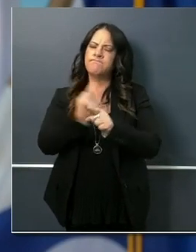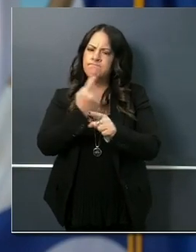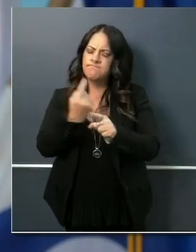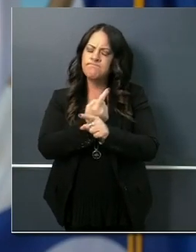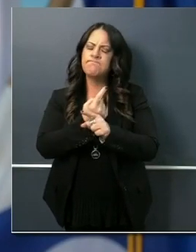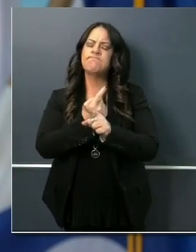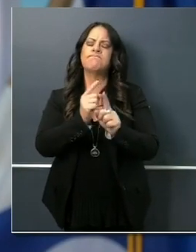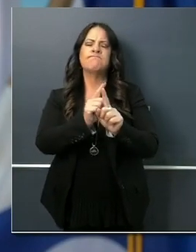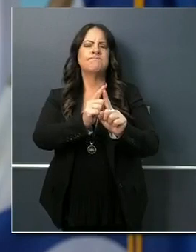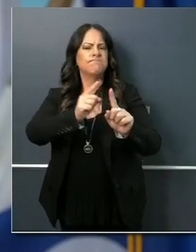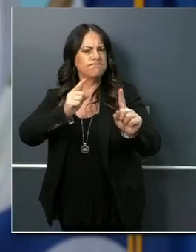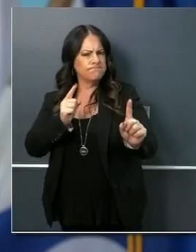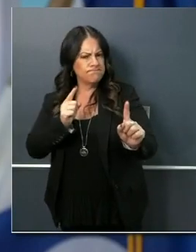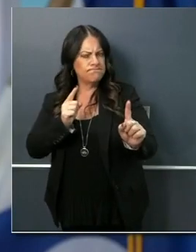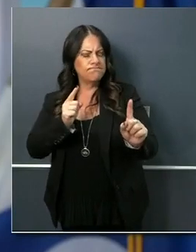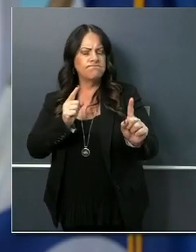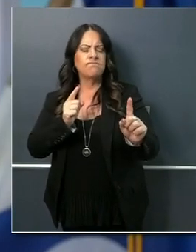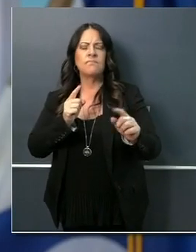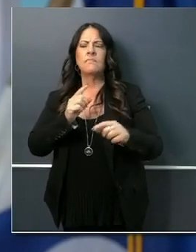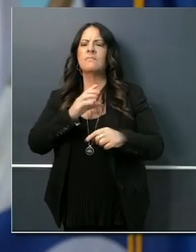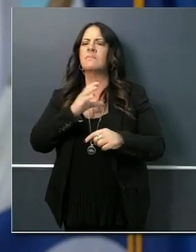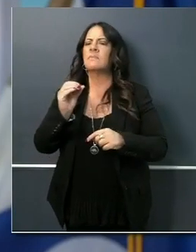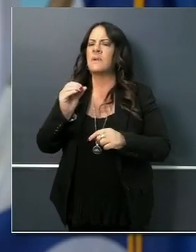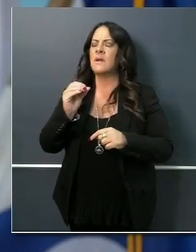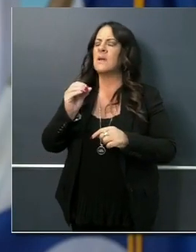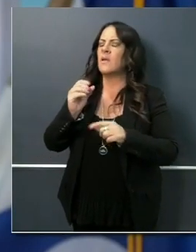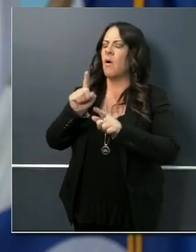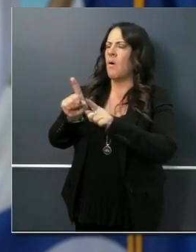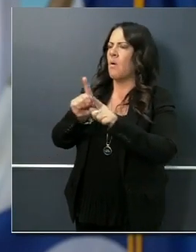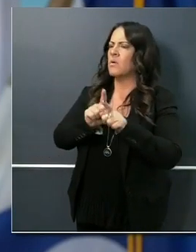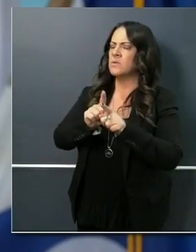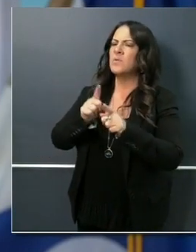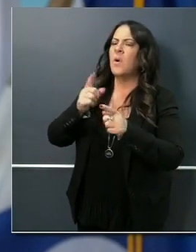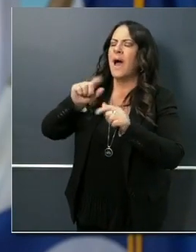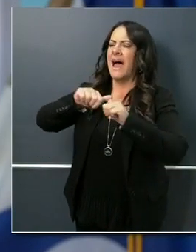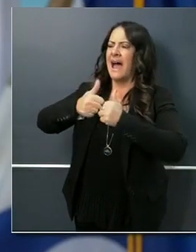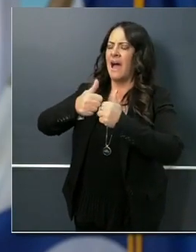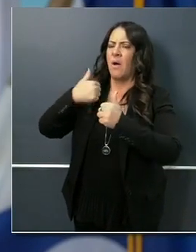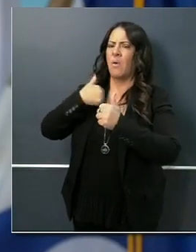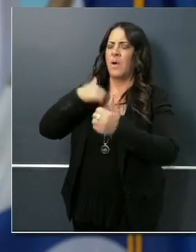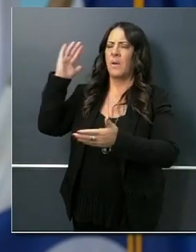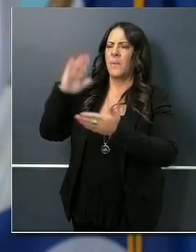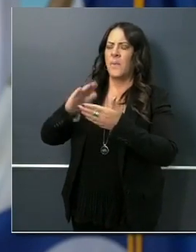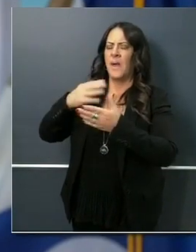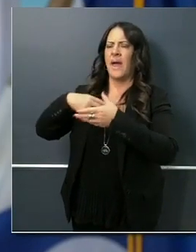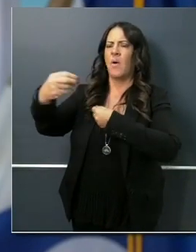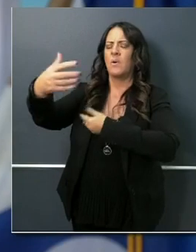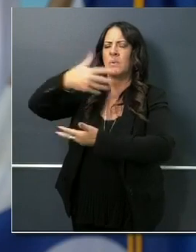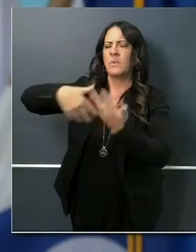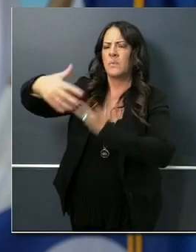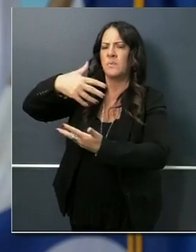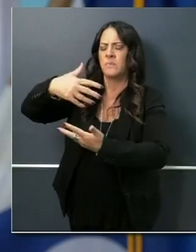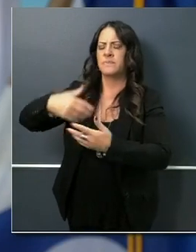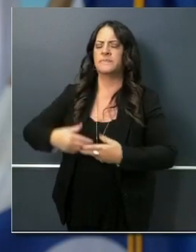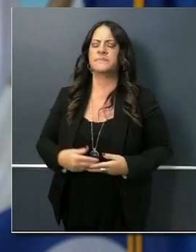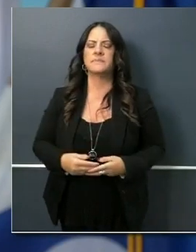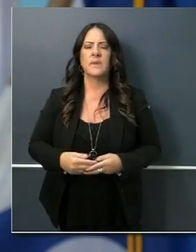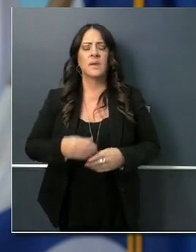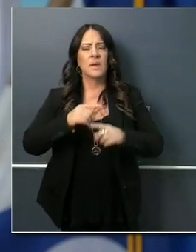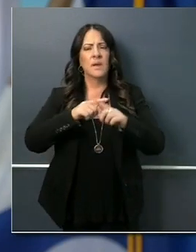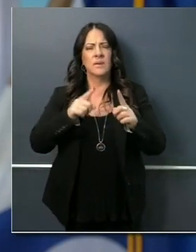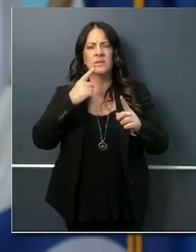social distancing and practicing physical distancing so we can continue to bend the curve. But we are at a point of